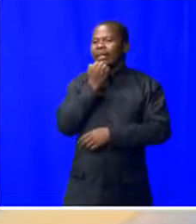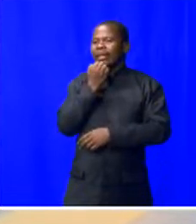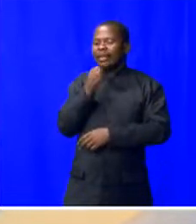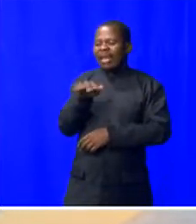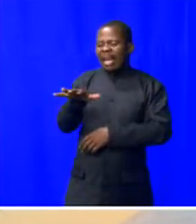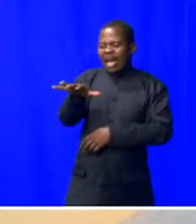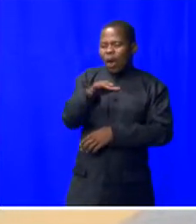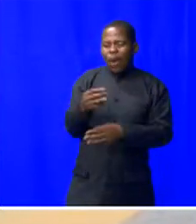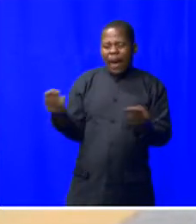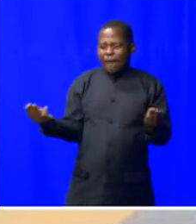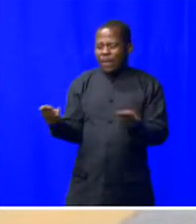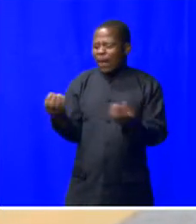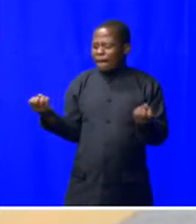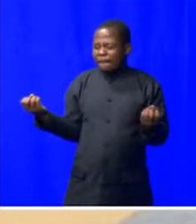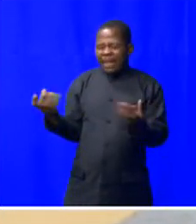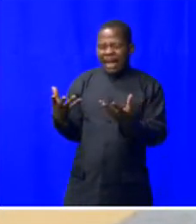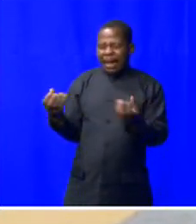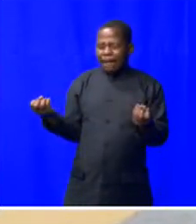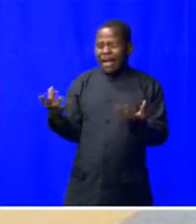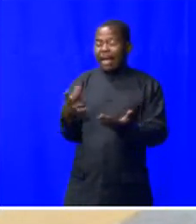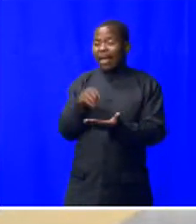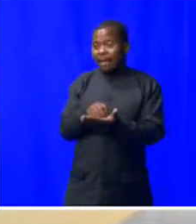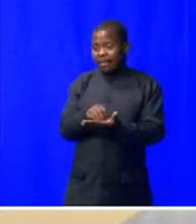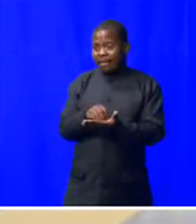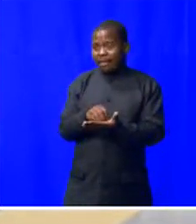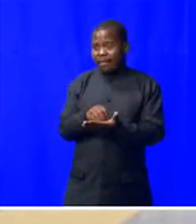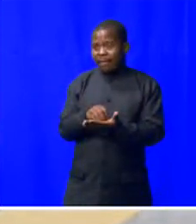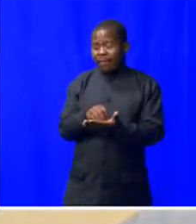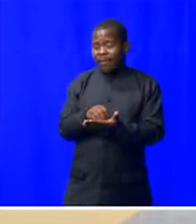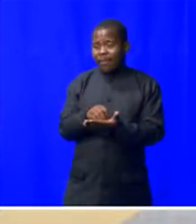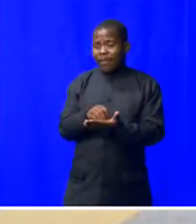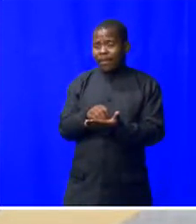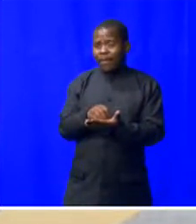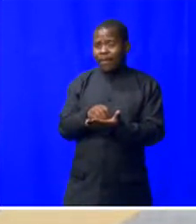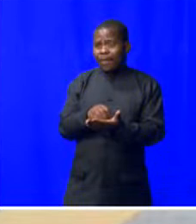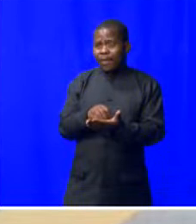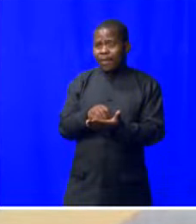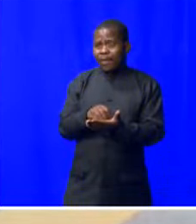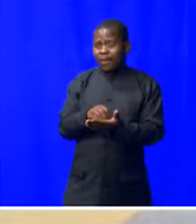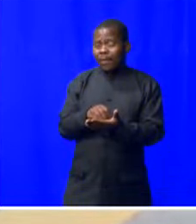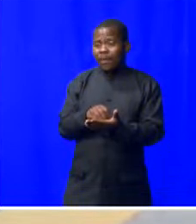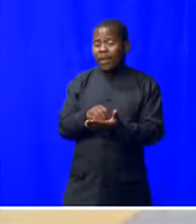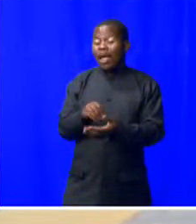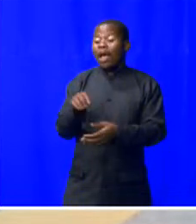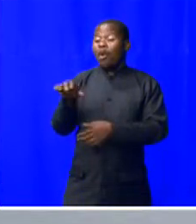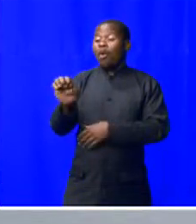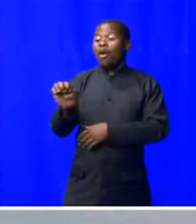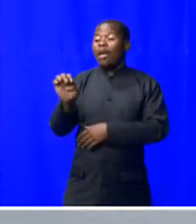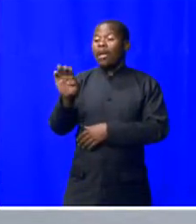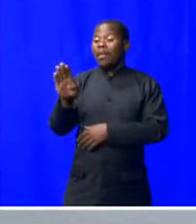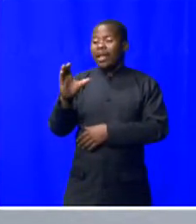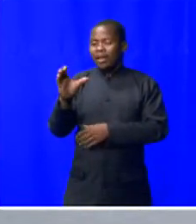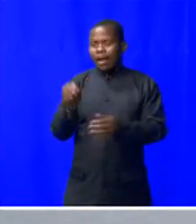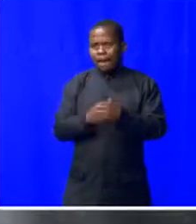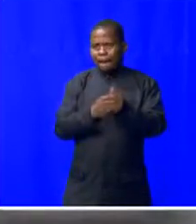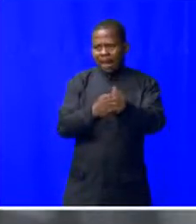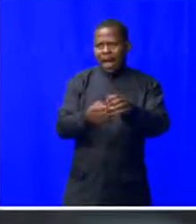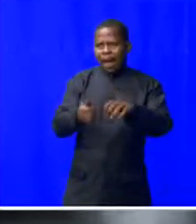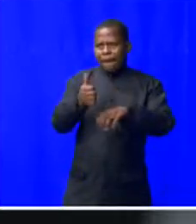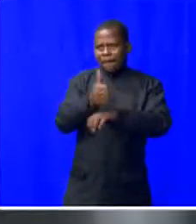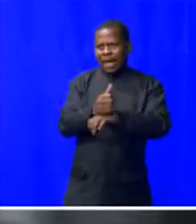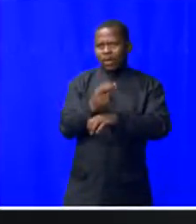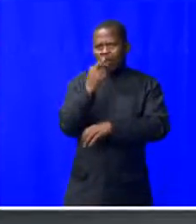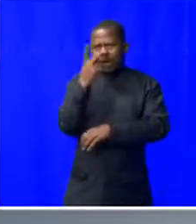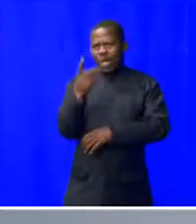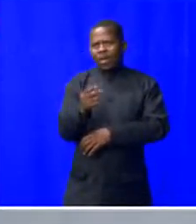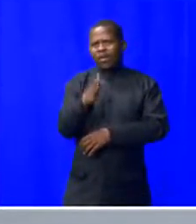lenebantfu labanyenti kakhulu njengoba lesikhulumisene naye lokungiye presiding officer wa khona